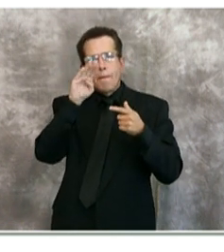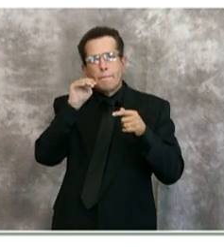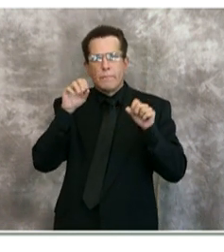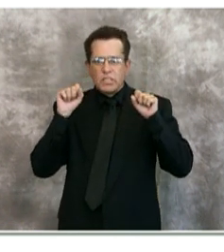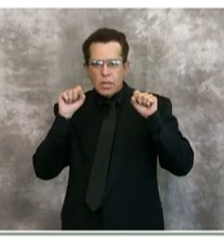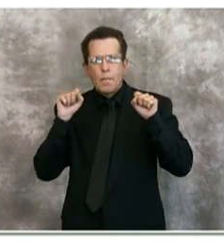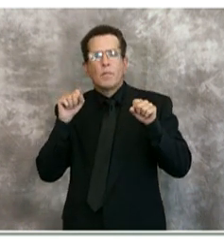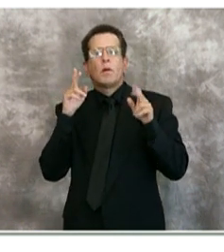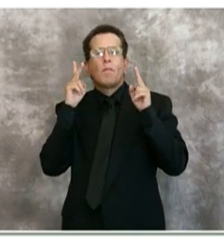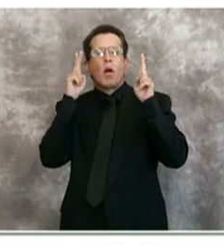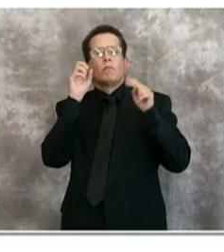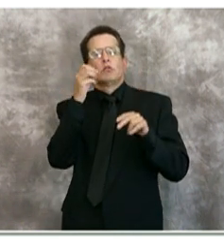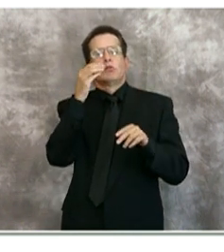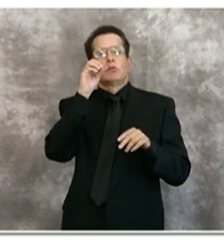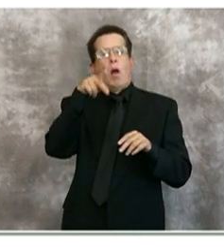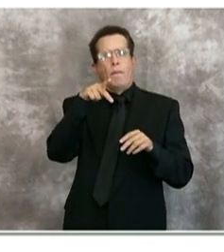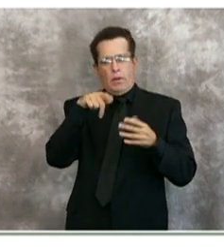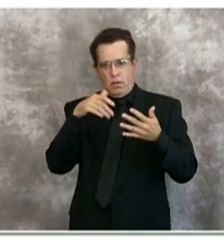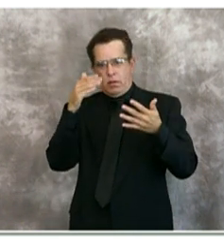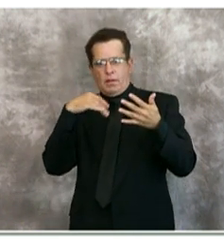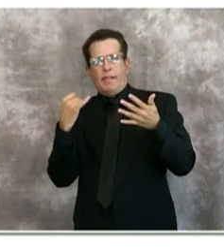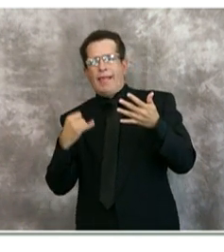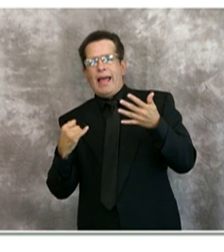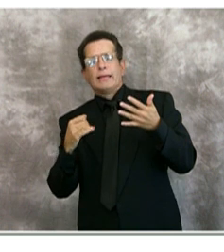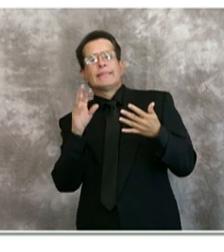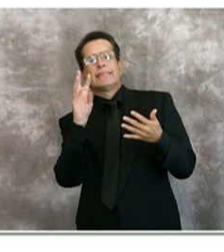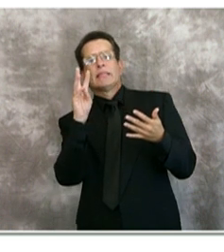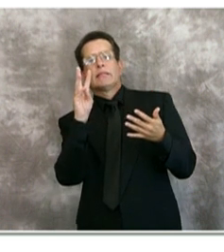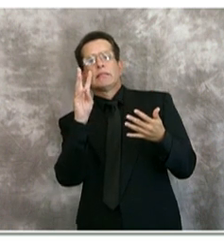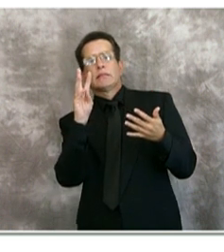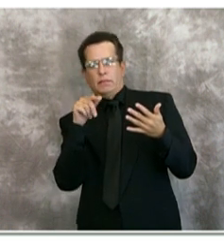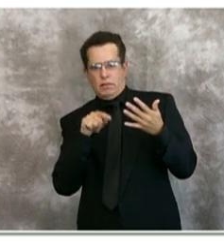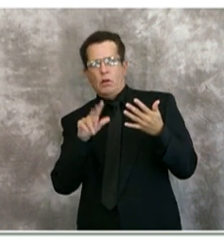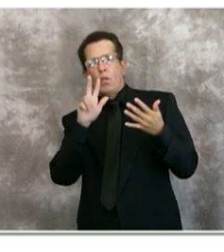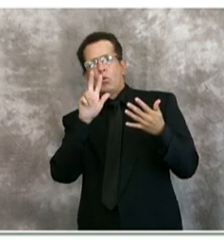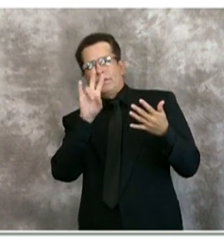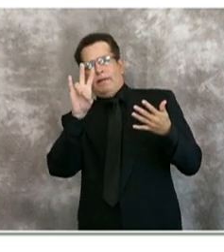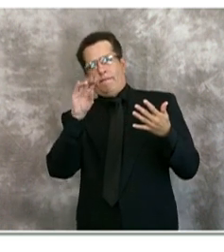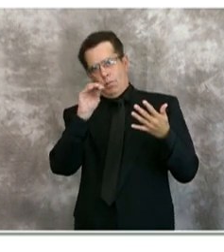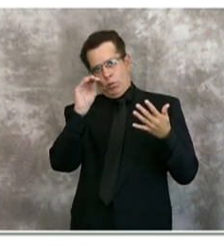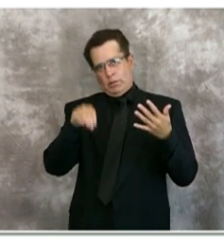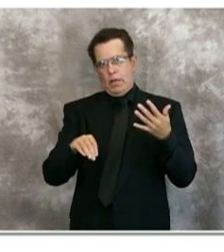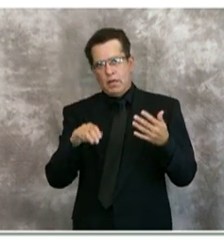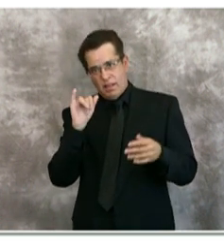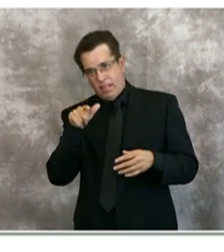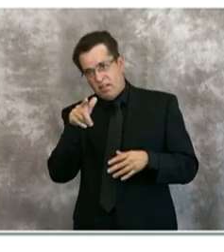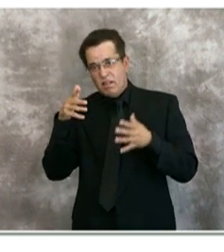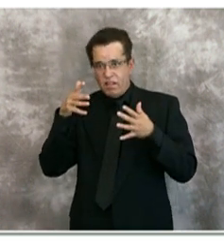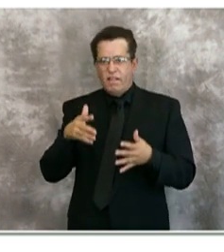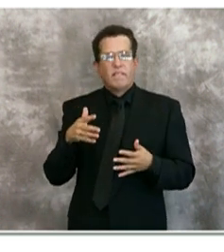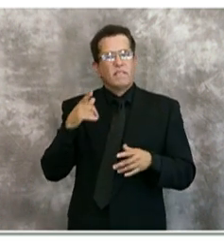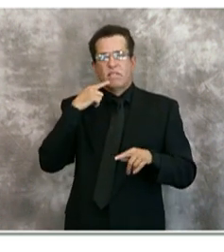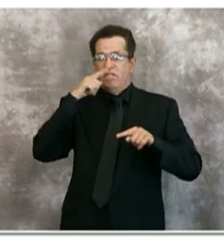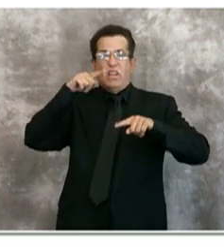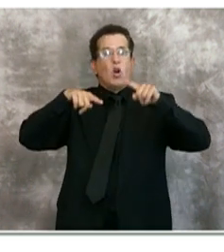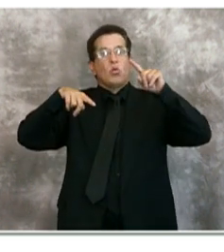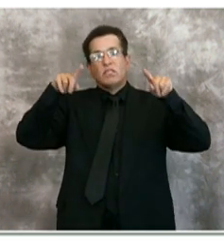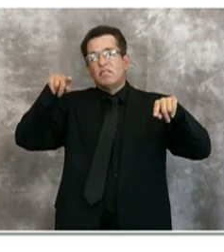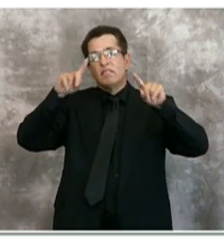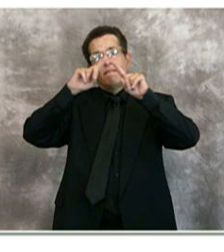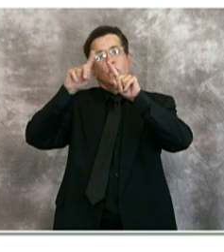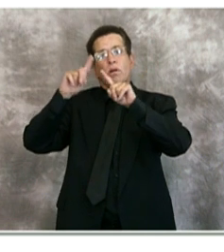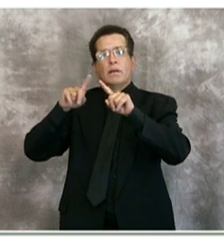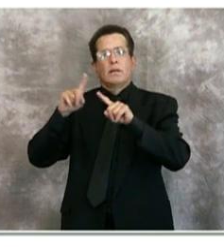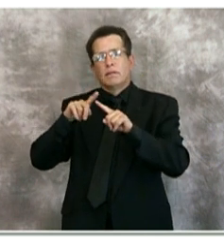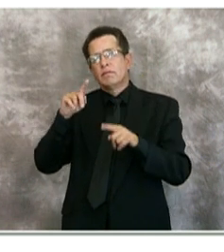barber shops, and then the remaining 6, which represents 37%, are in various